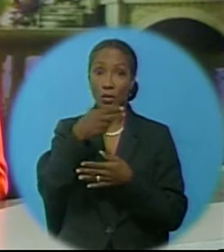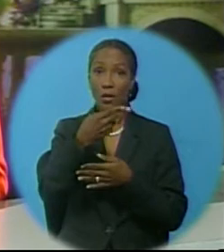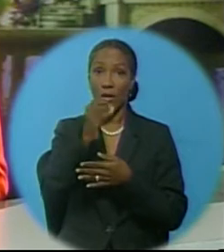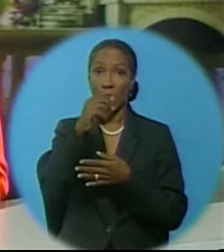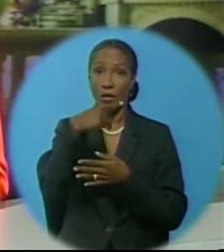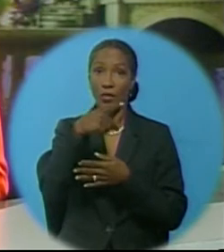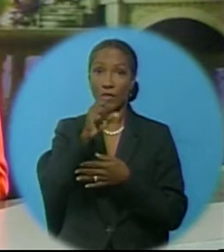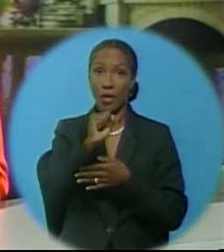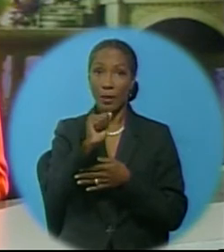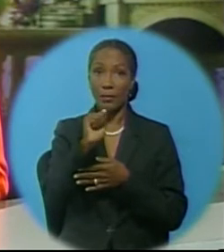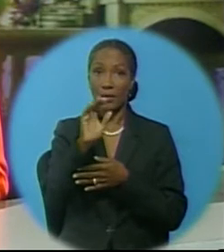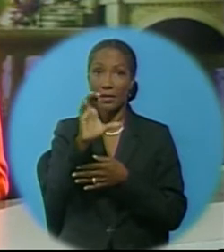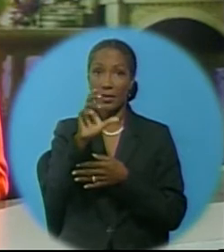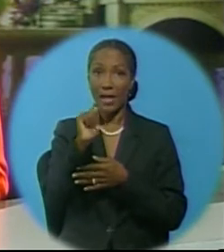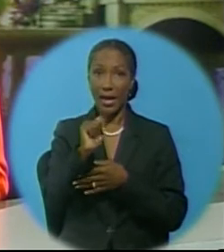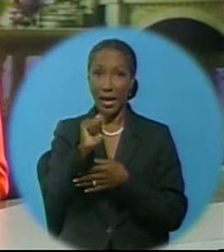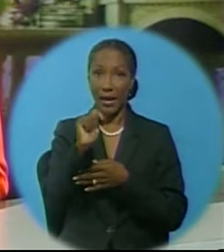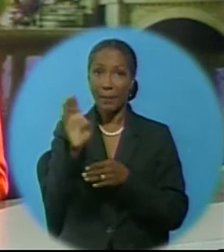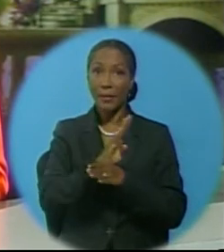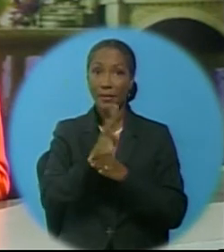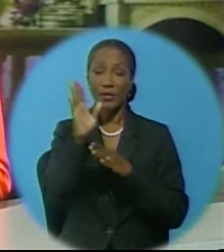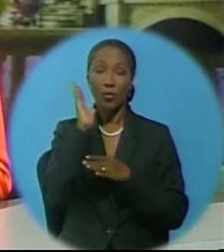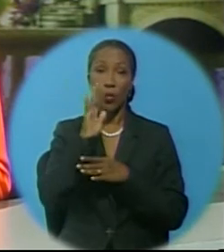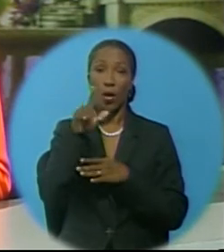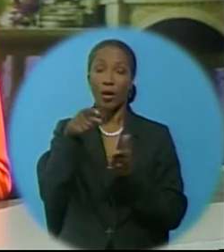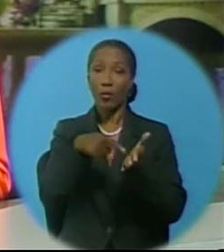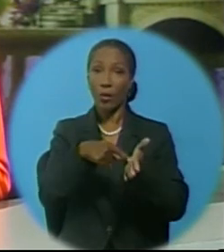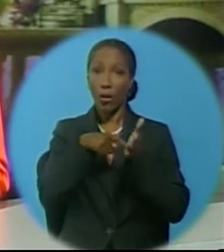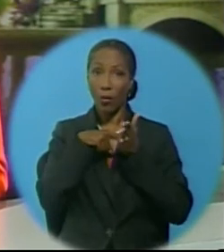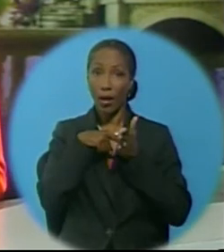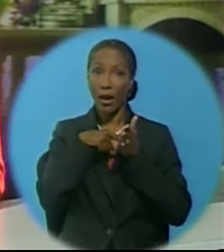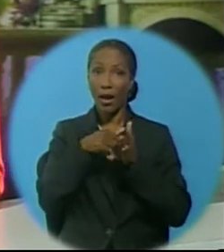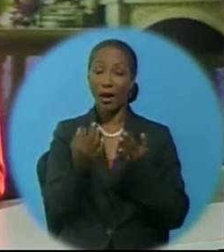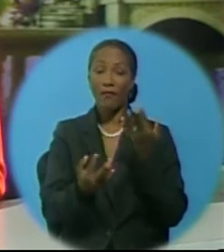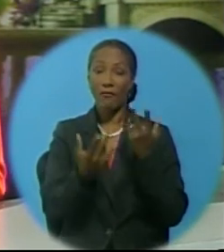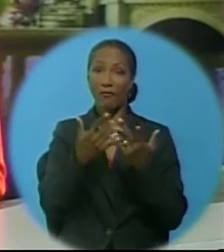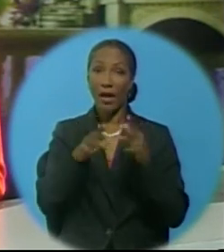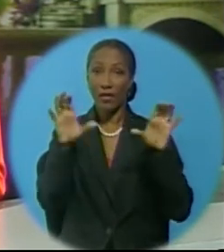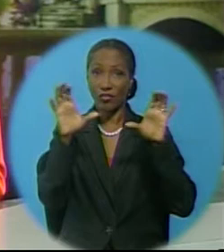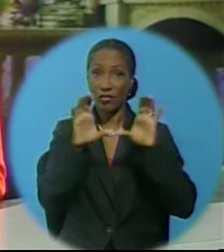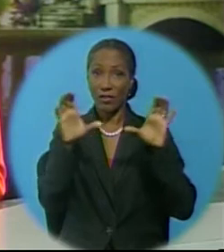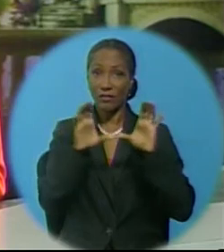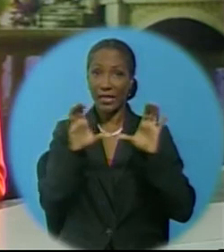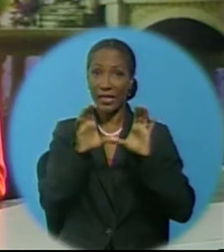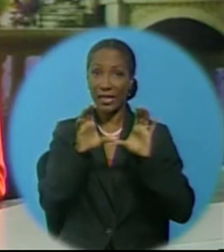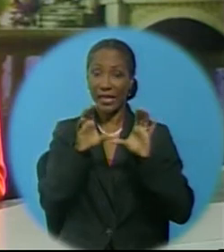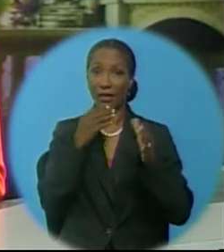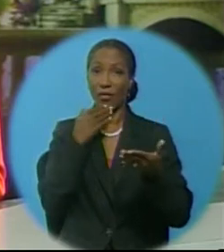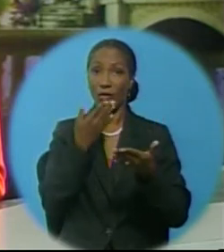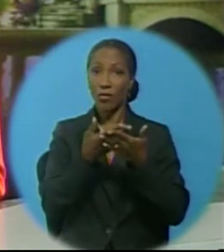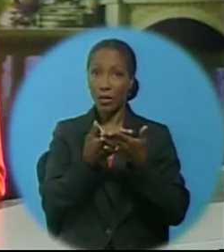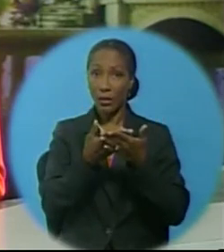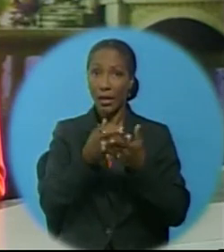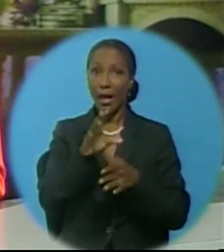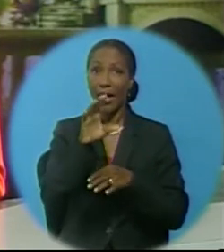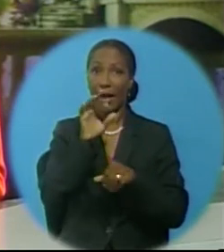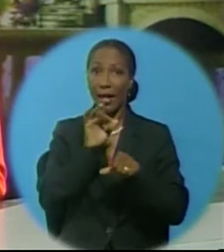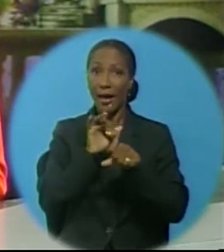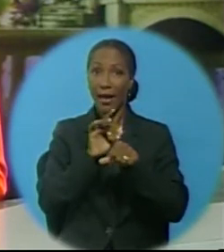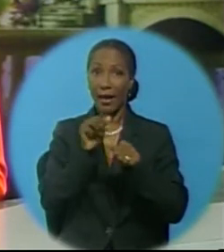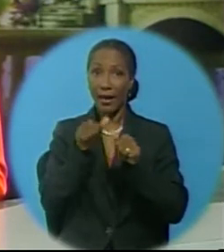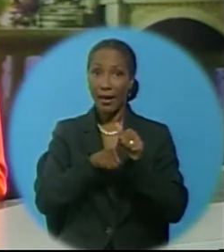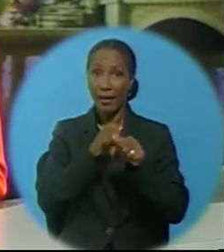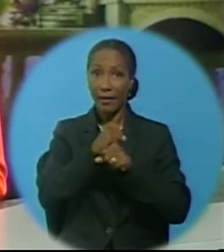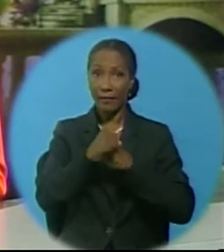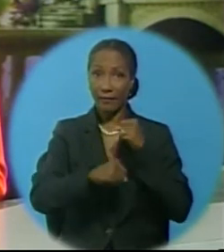to have a fire safety certificate each year. The Safety and Health at Work Act also contains certain fire safety provisions.